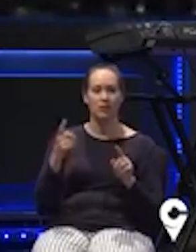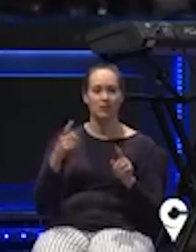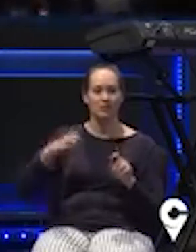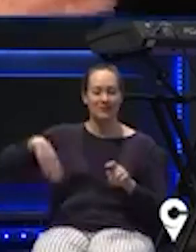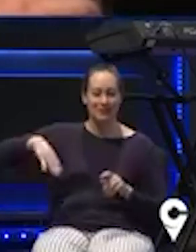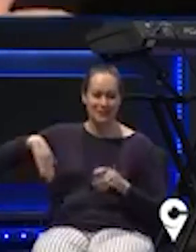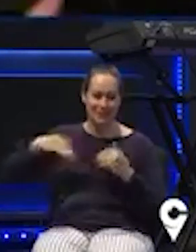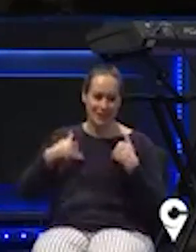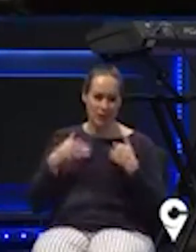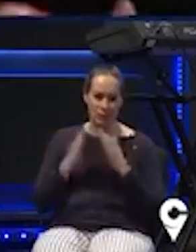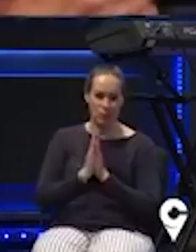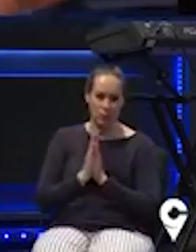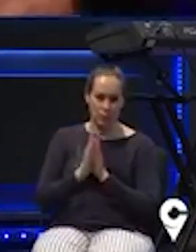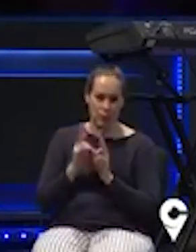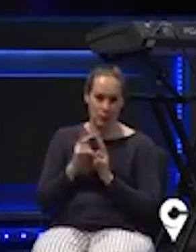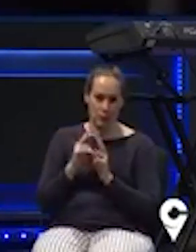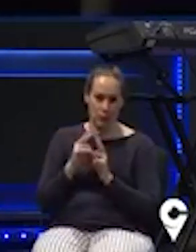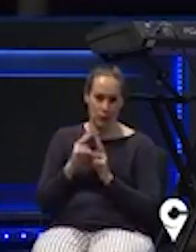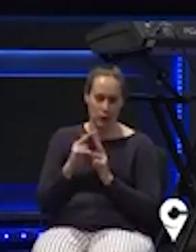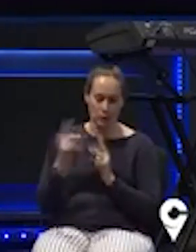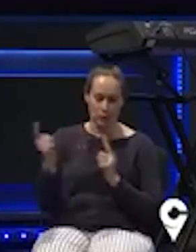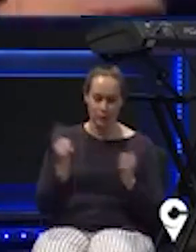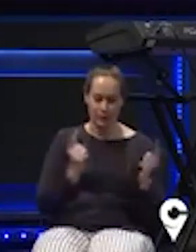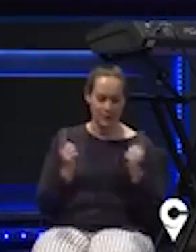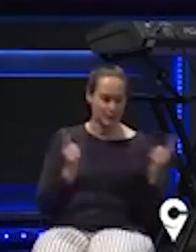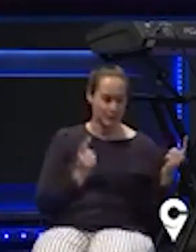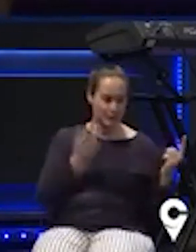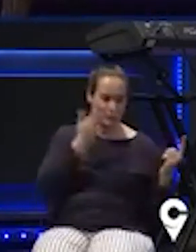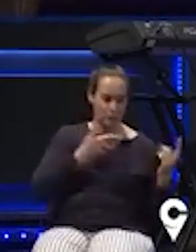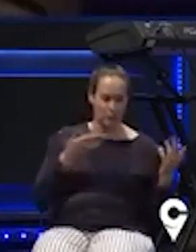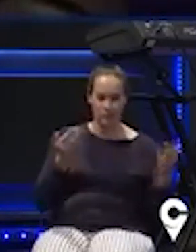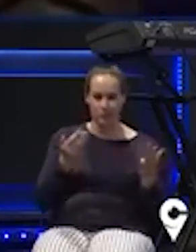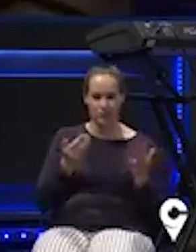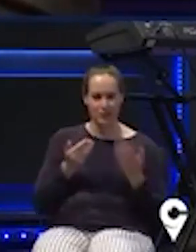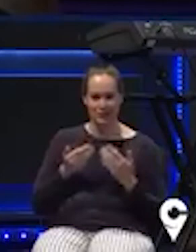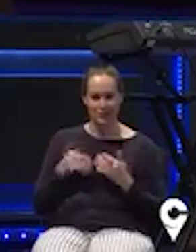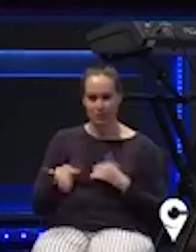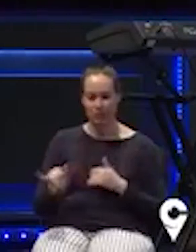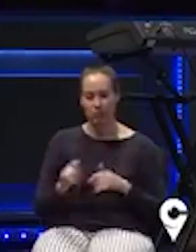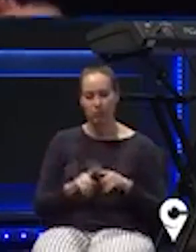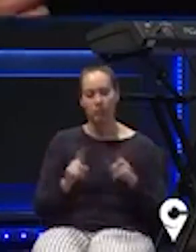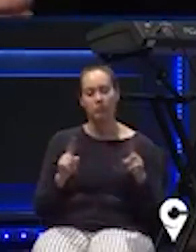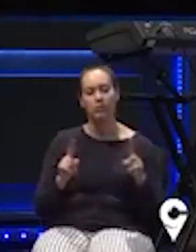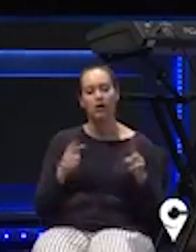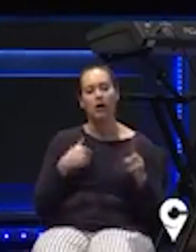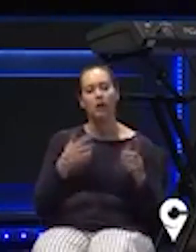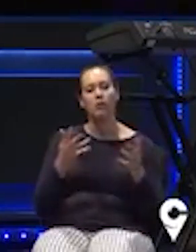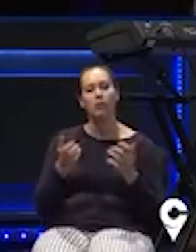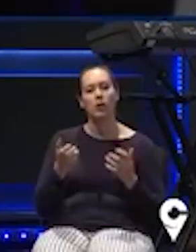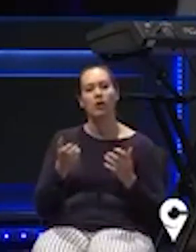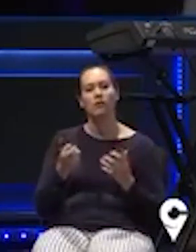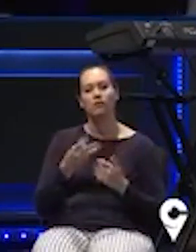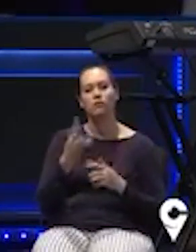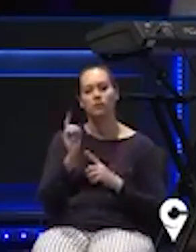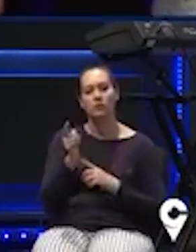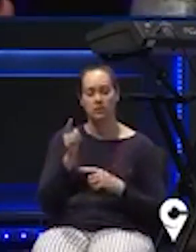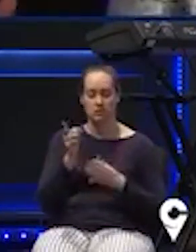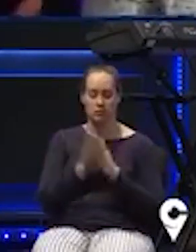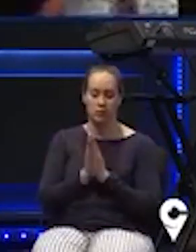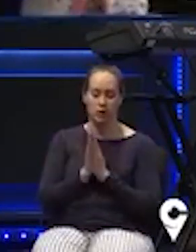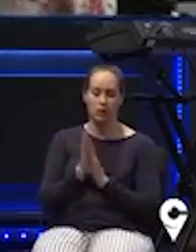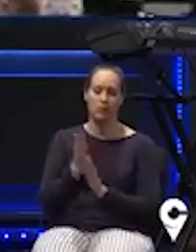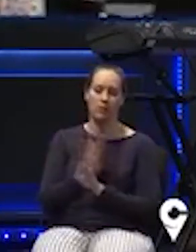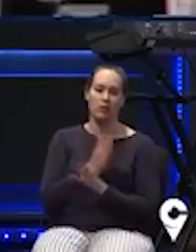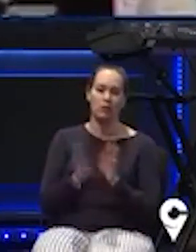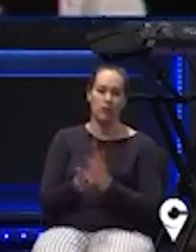But I want us to spend a few moments in prayer congregation-wide before we go this morning. And what I want each and every one of us to do